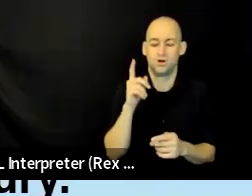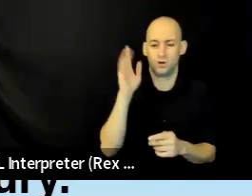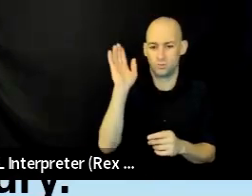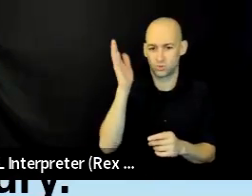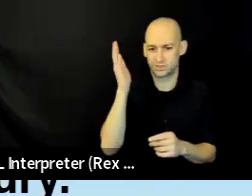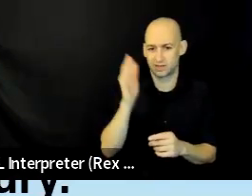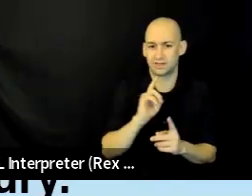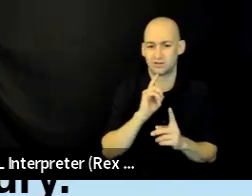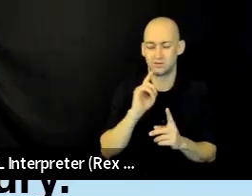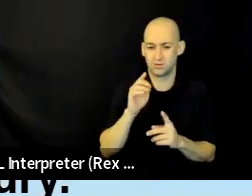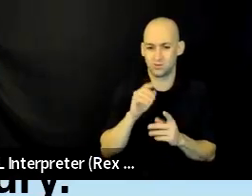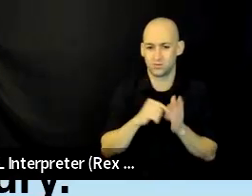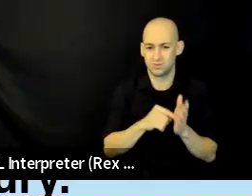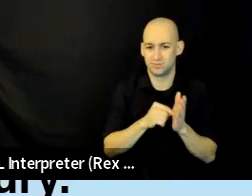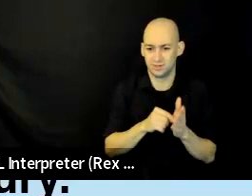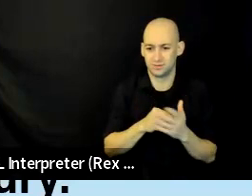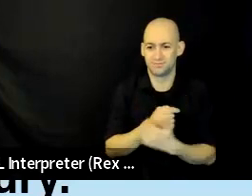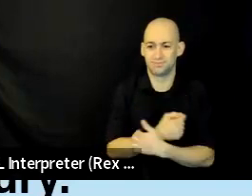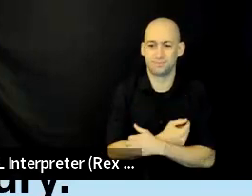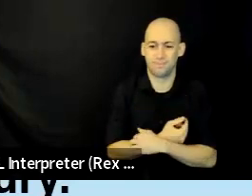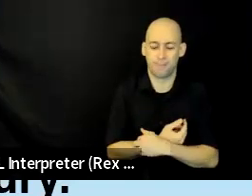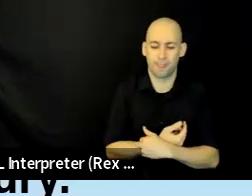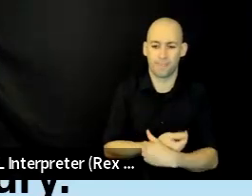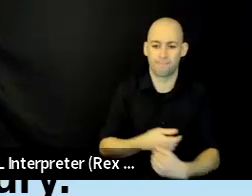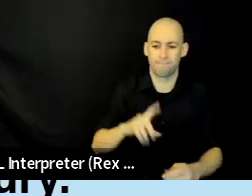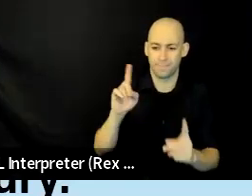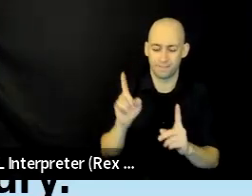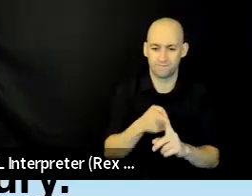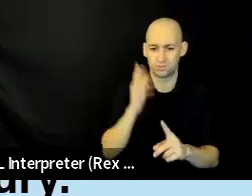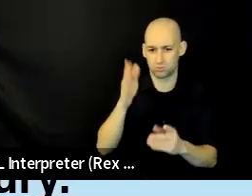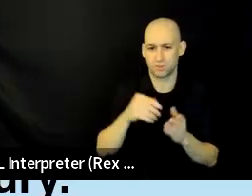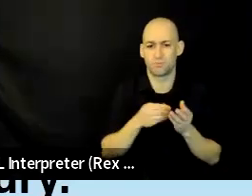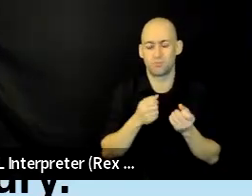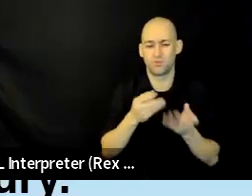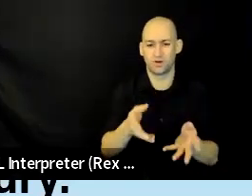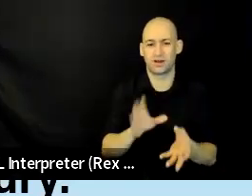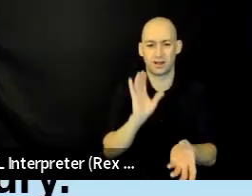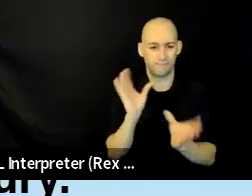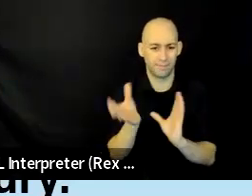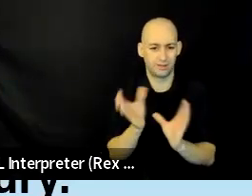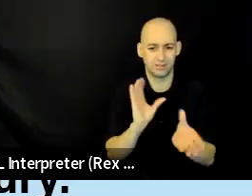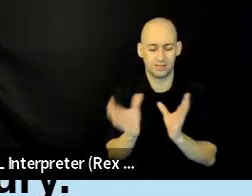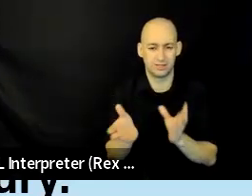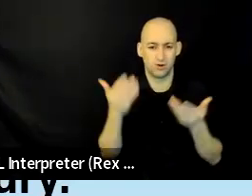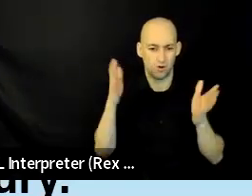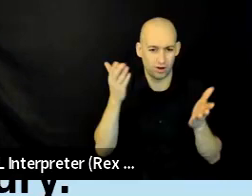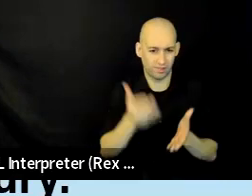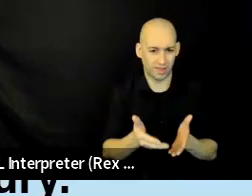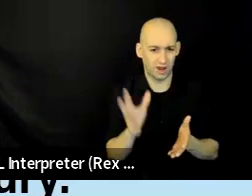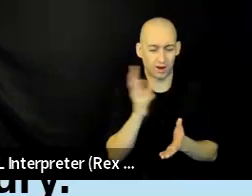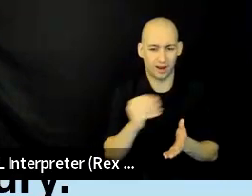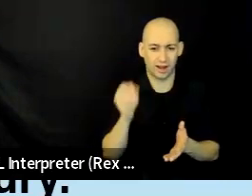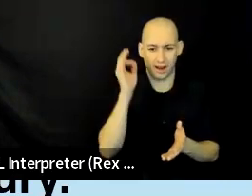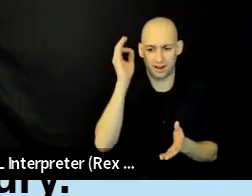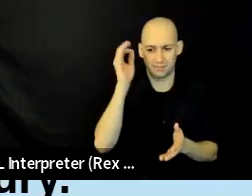department's response, first I will provide a comparison of the existing and post-project turn movements, and then